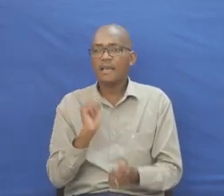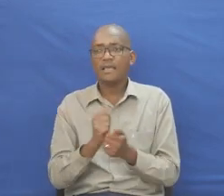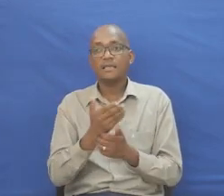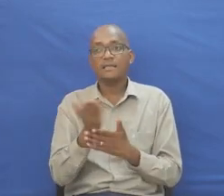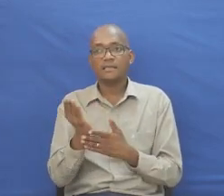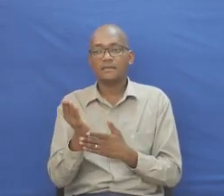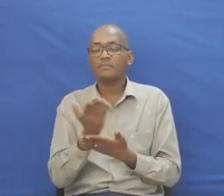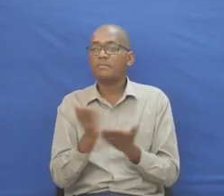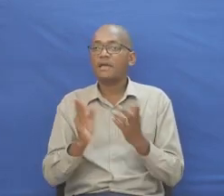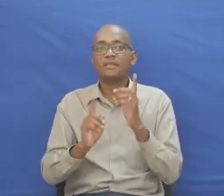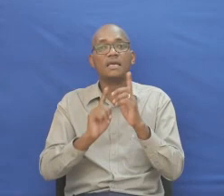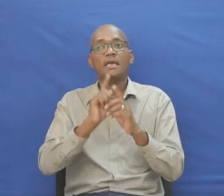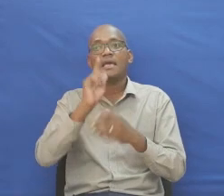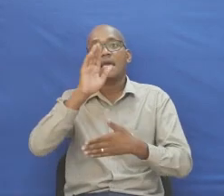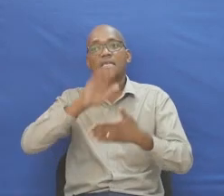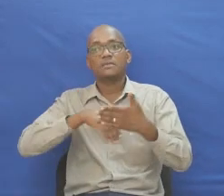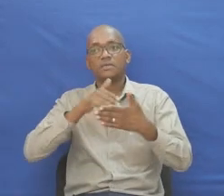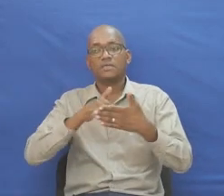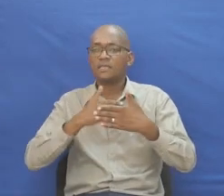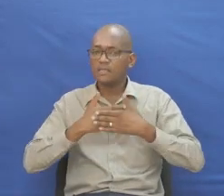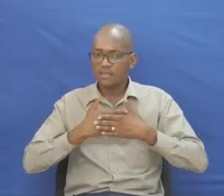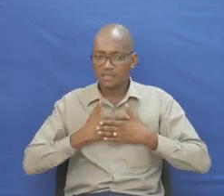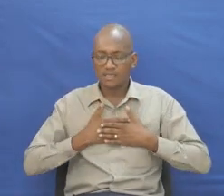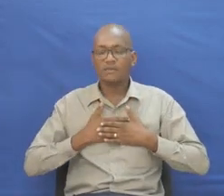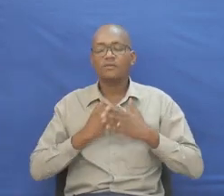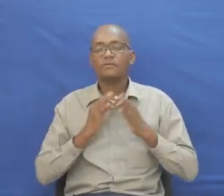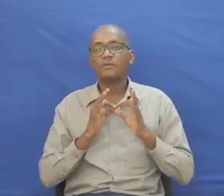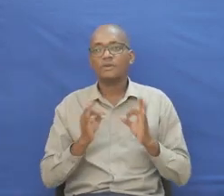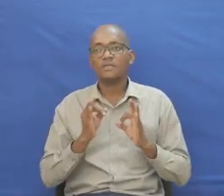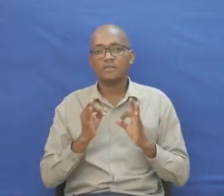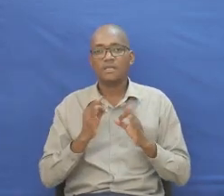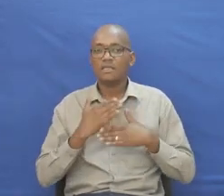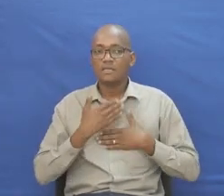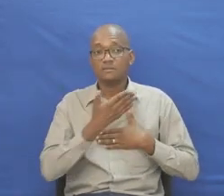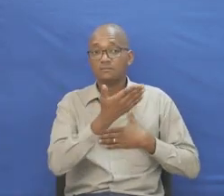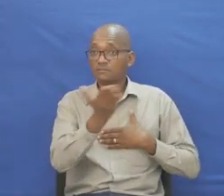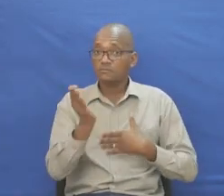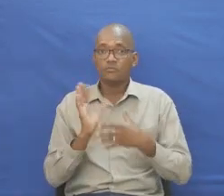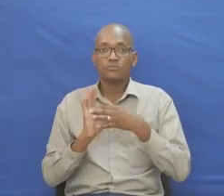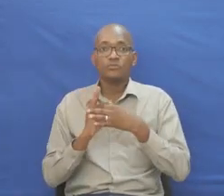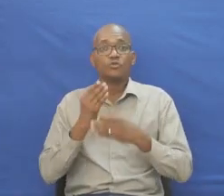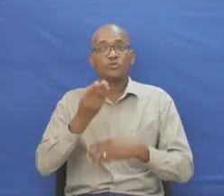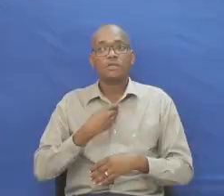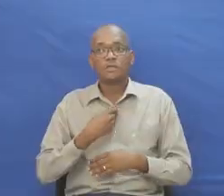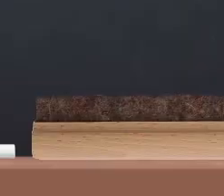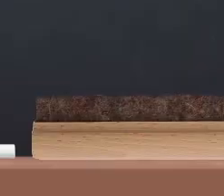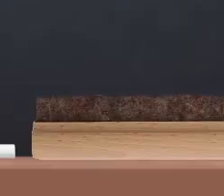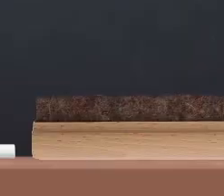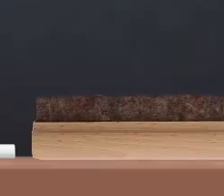is required by the examiner. Thank you very much for this wonderful lesson. Thanks for being together